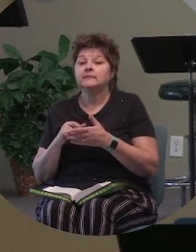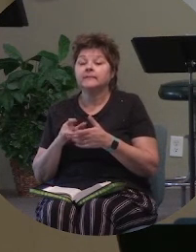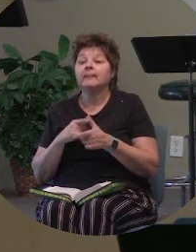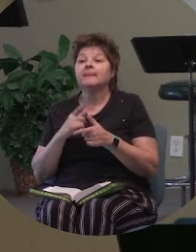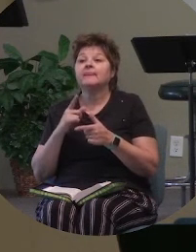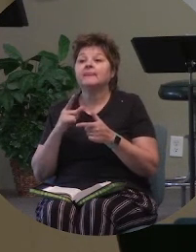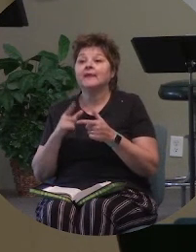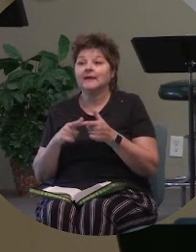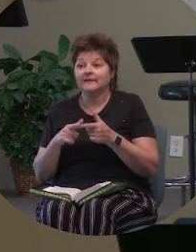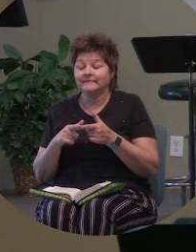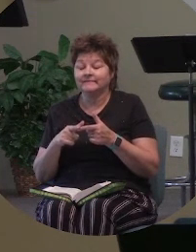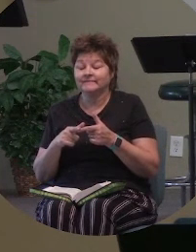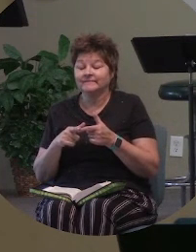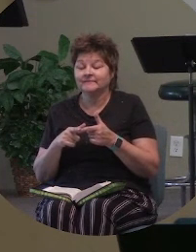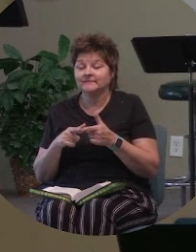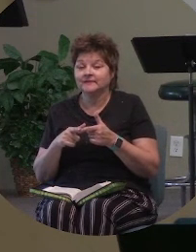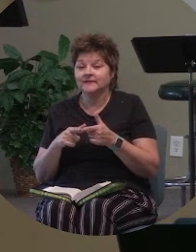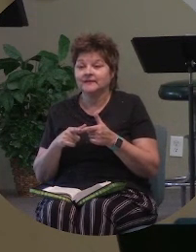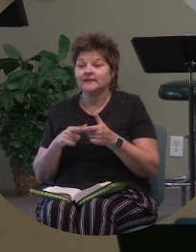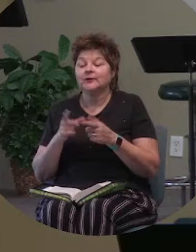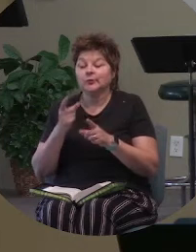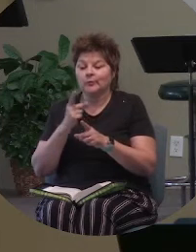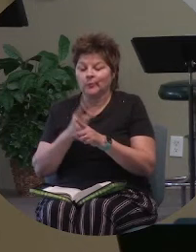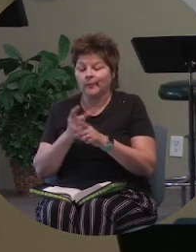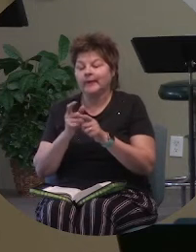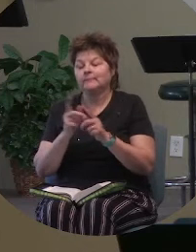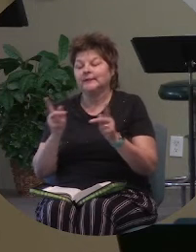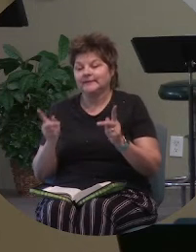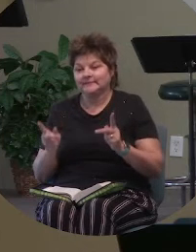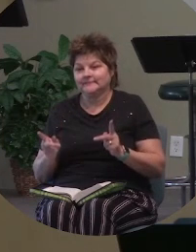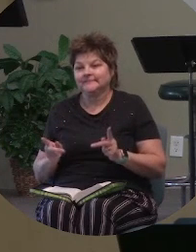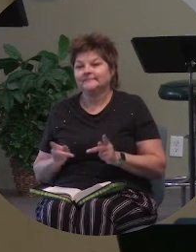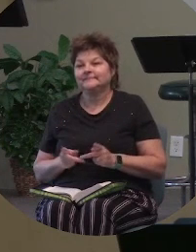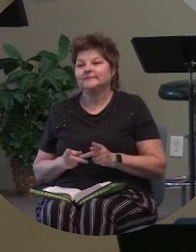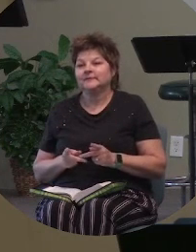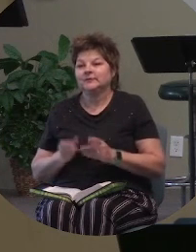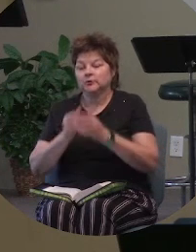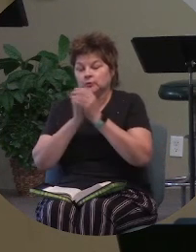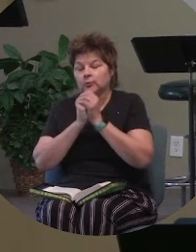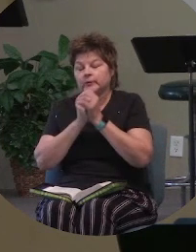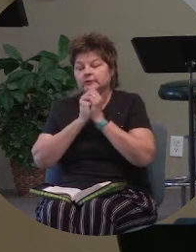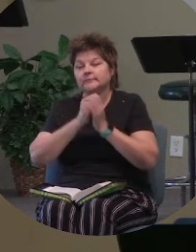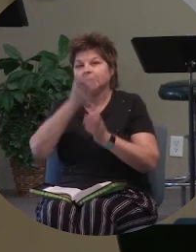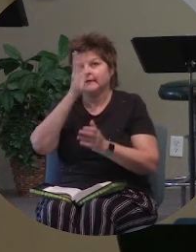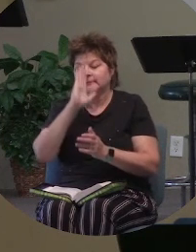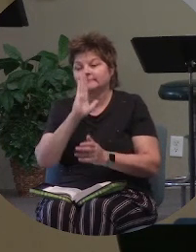then you're in the right place to worship God.